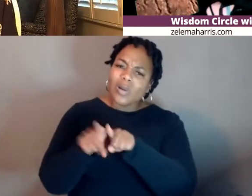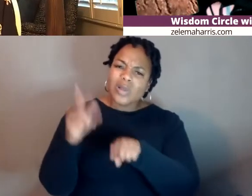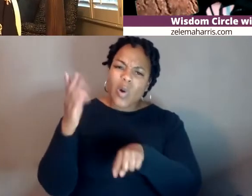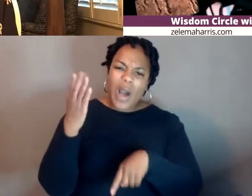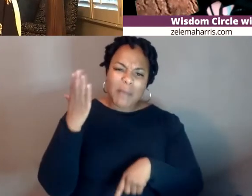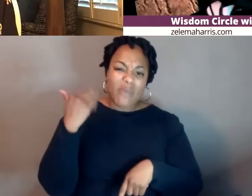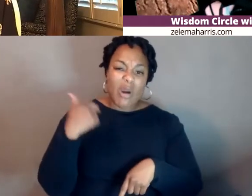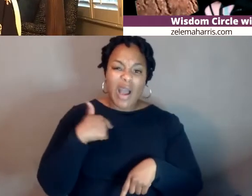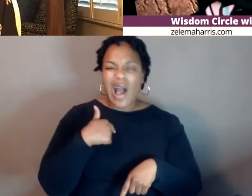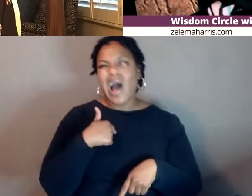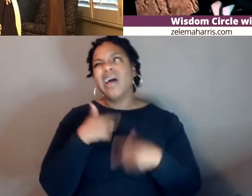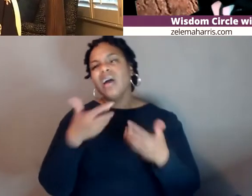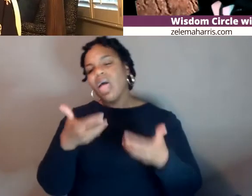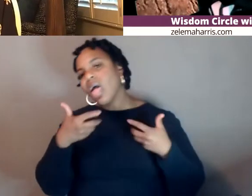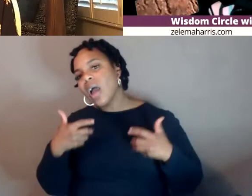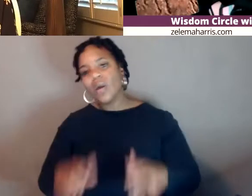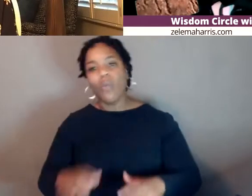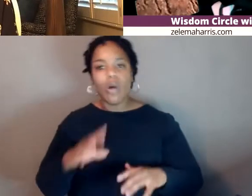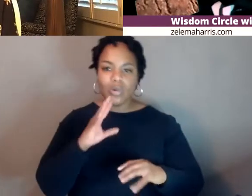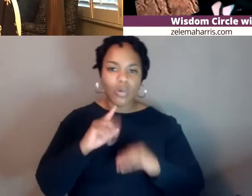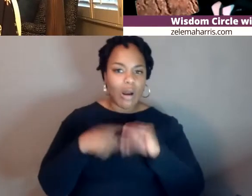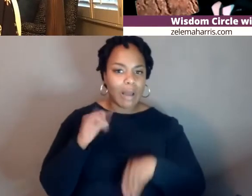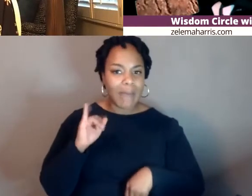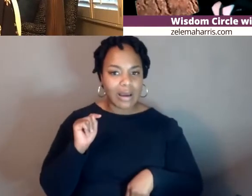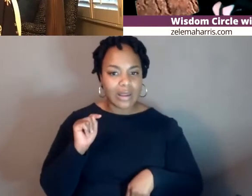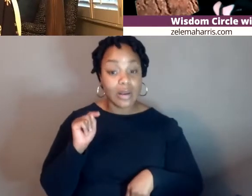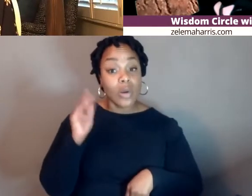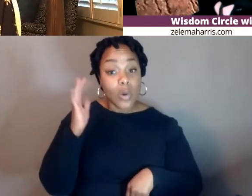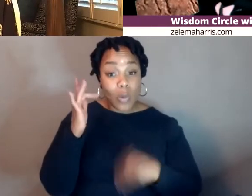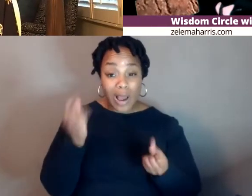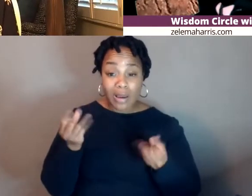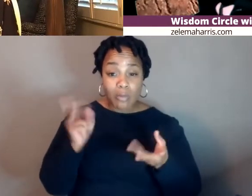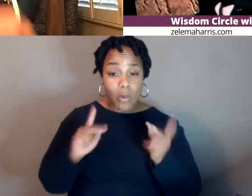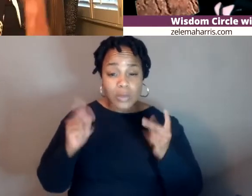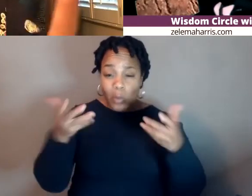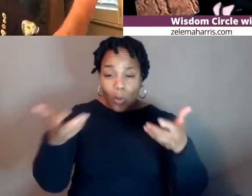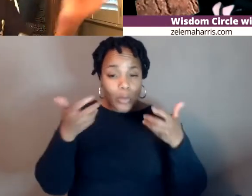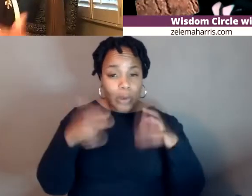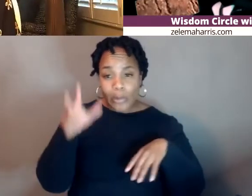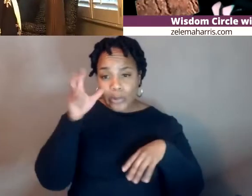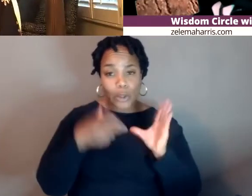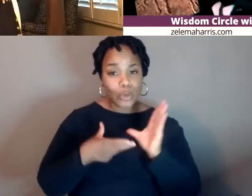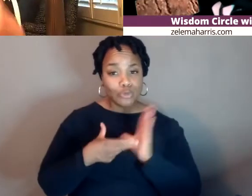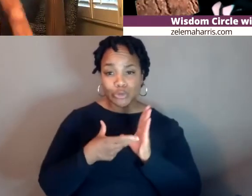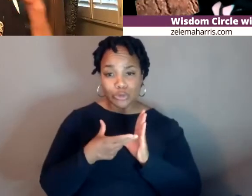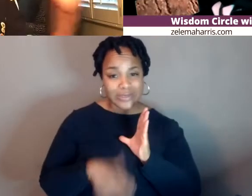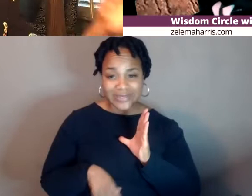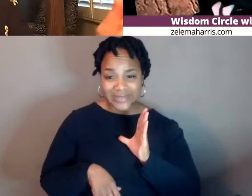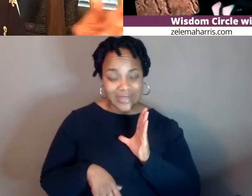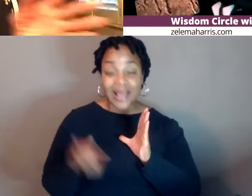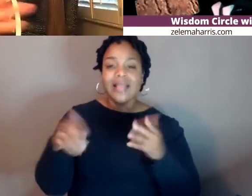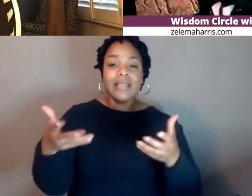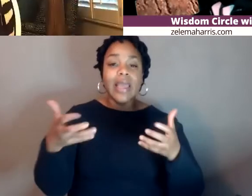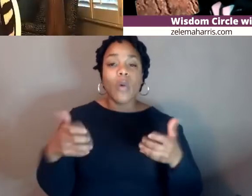about it, because nobody wants to hear the truth. They want you to put a poster up and say,